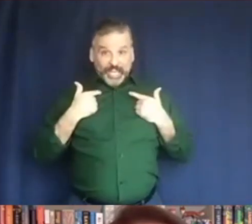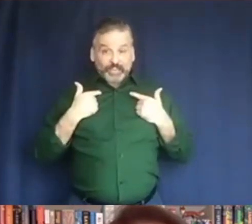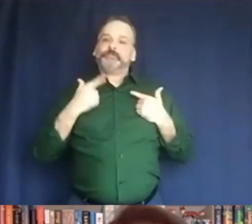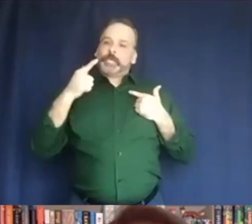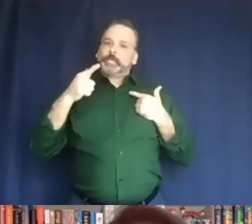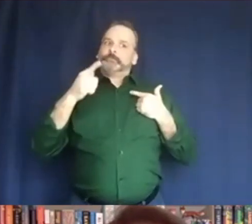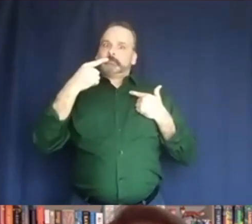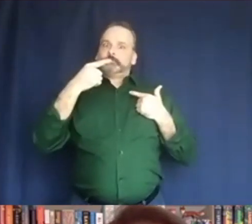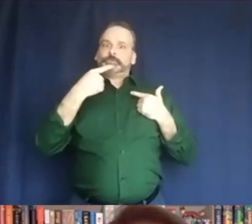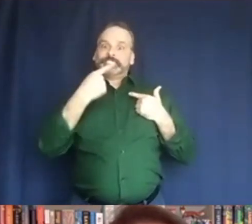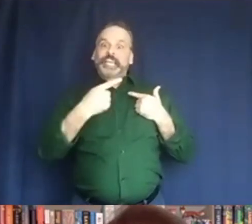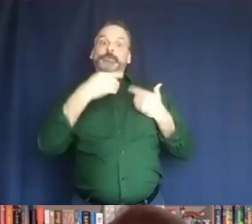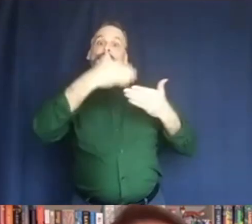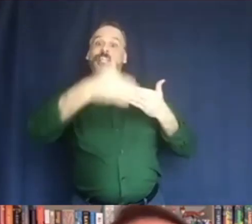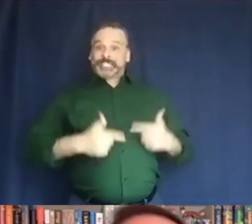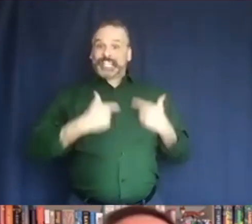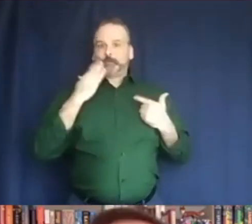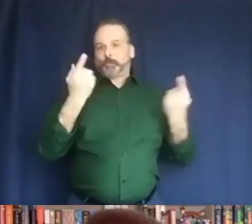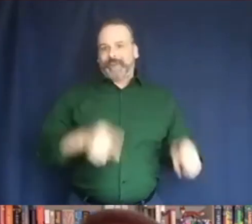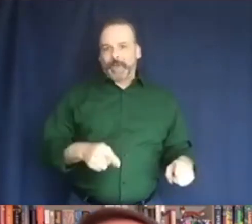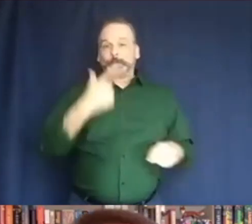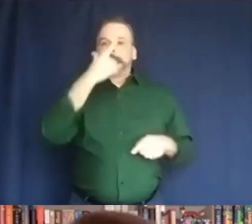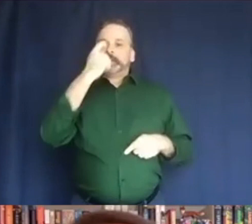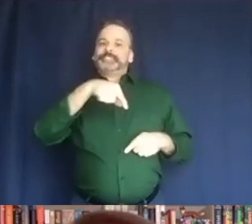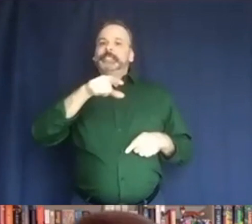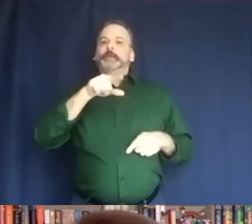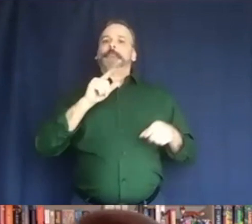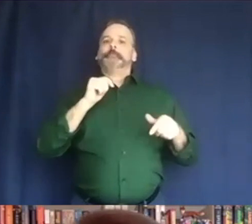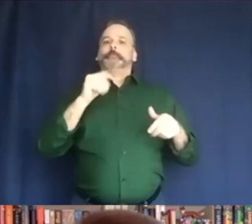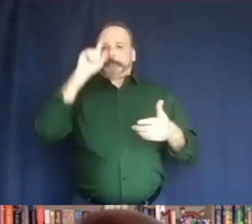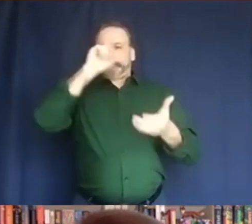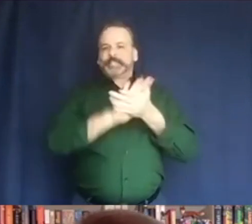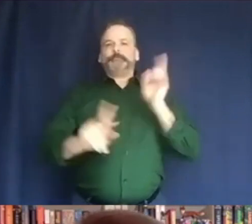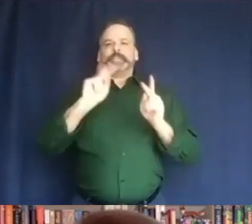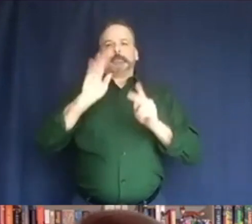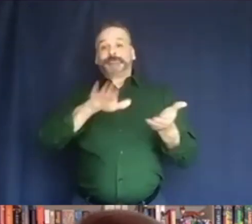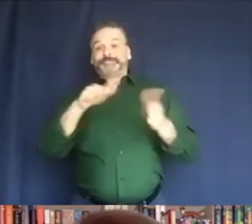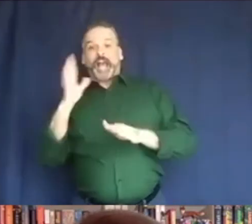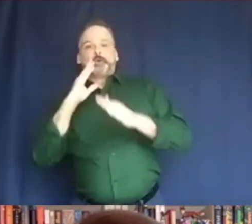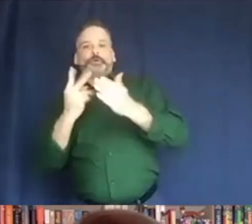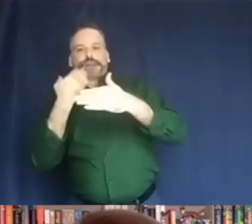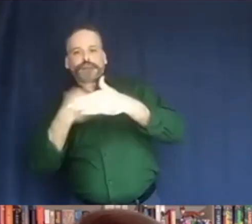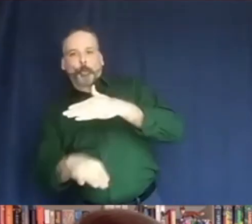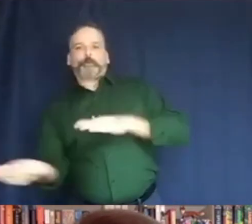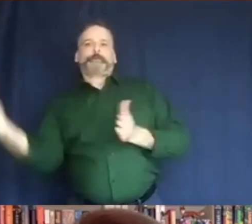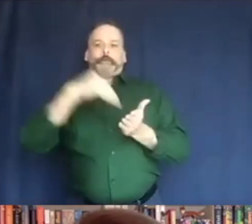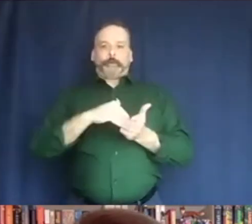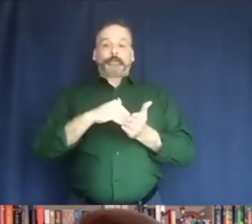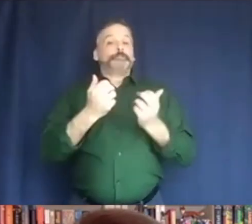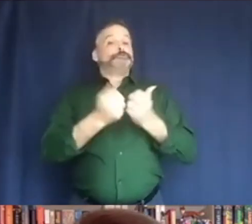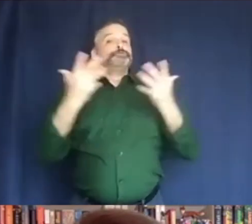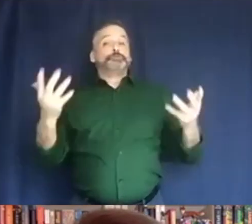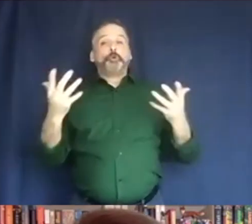because there's a belief in reincarnation. So there's so much there to play with and to explore. I